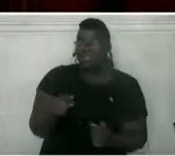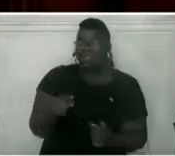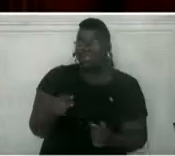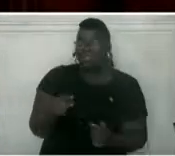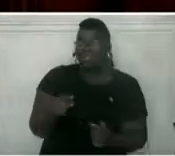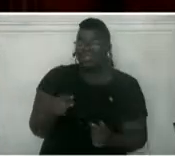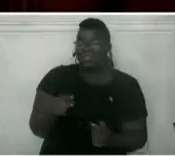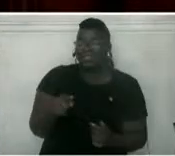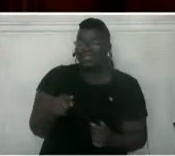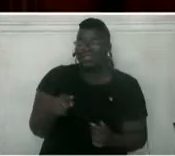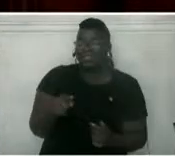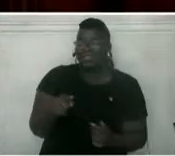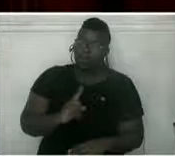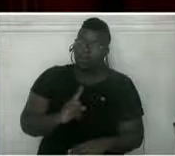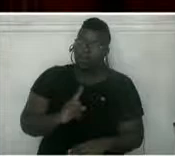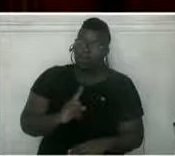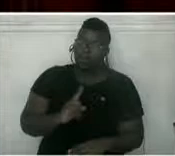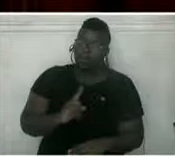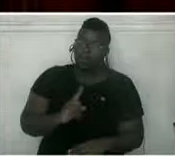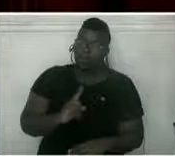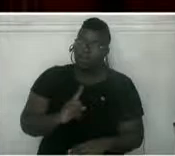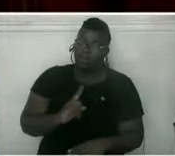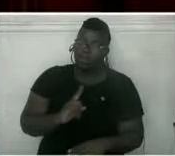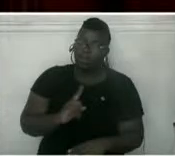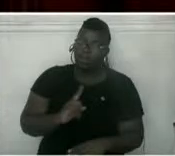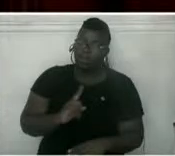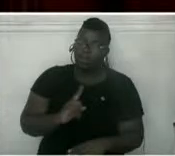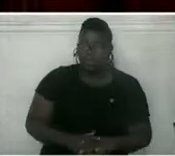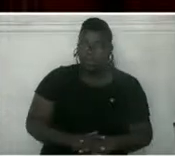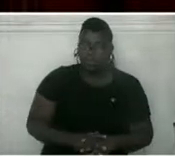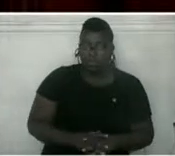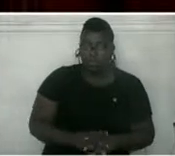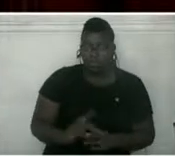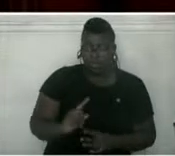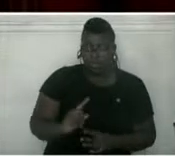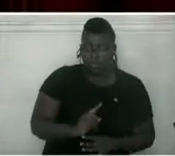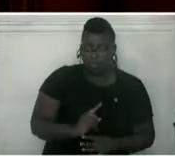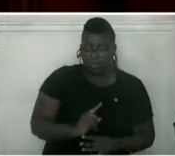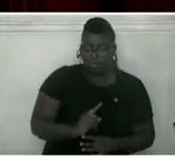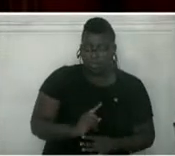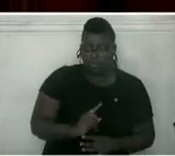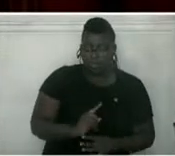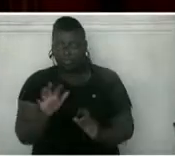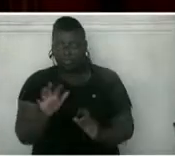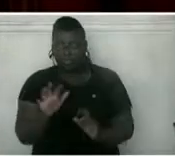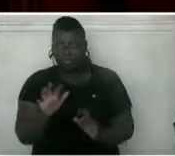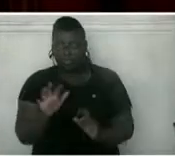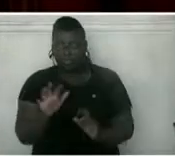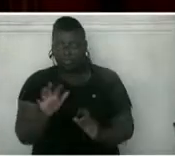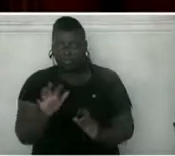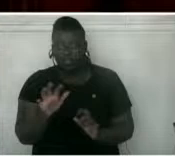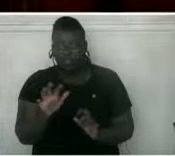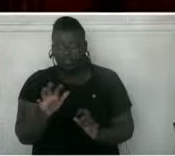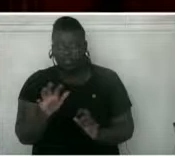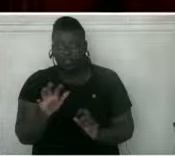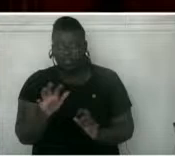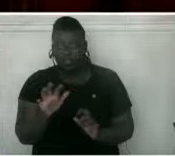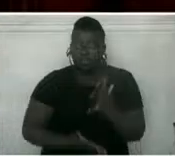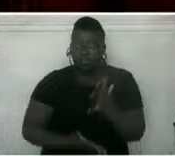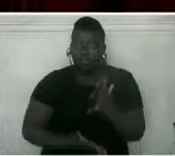that compelled us to dedicate all effort to curb COVID-19 and will be prioritized this